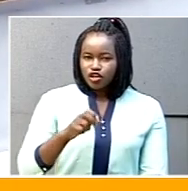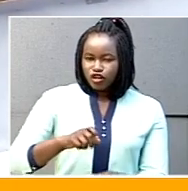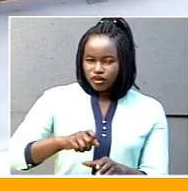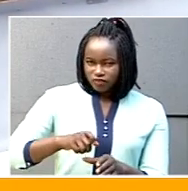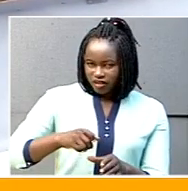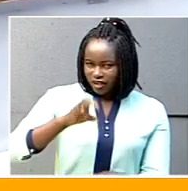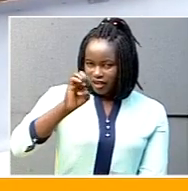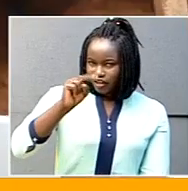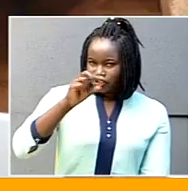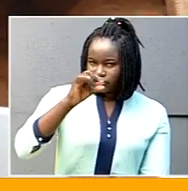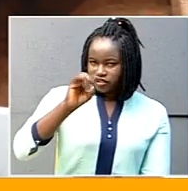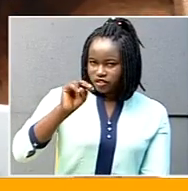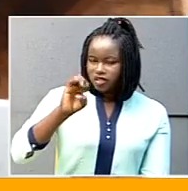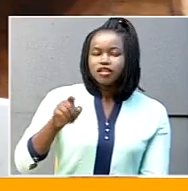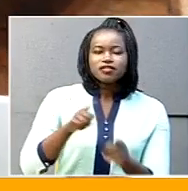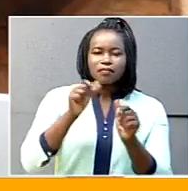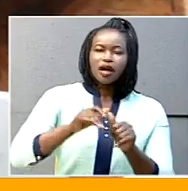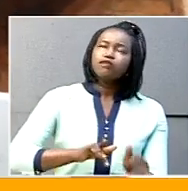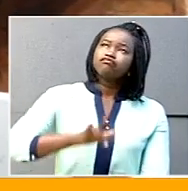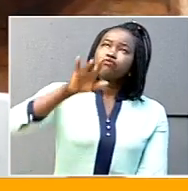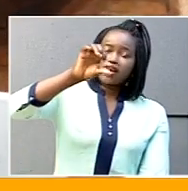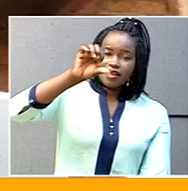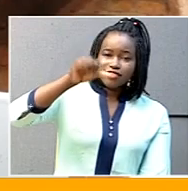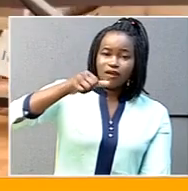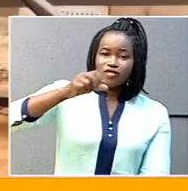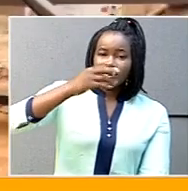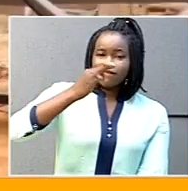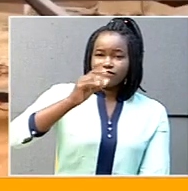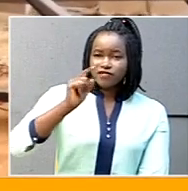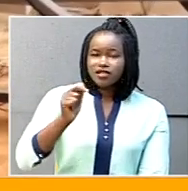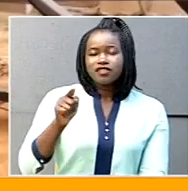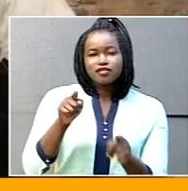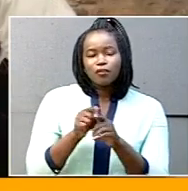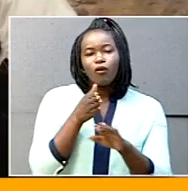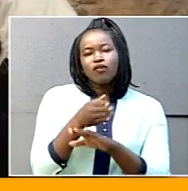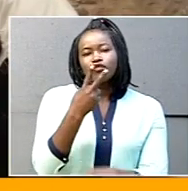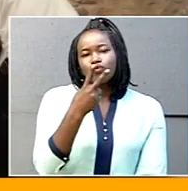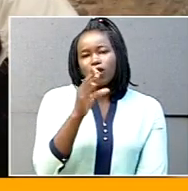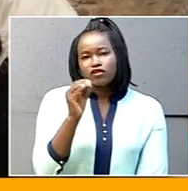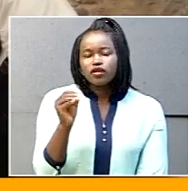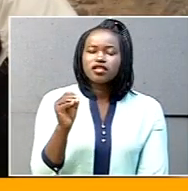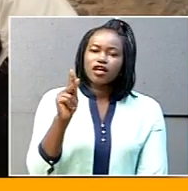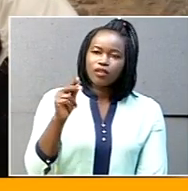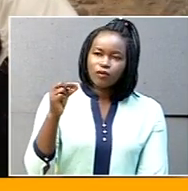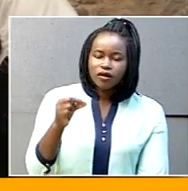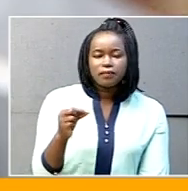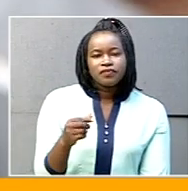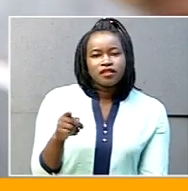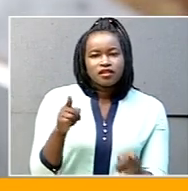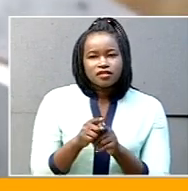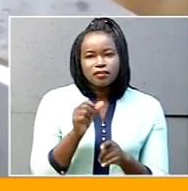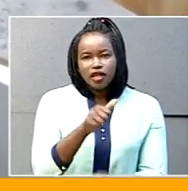meters, and can fly up to 9,000 feet above sea level, carrying over 200 kilograms. It took years of mastering the